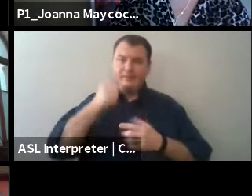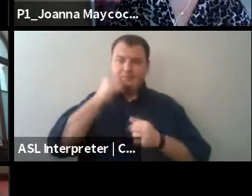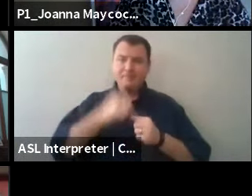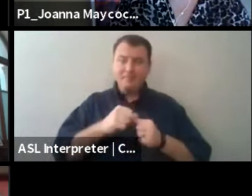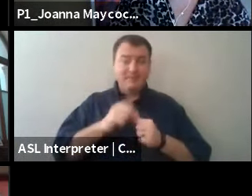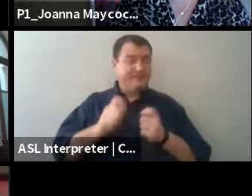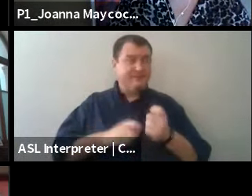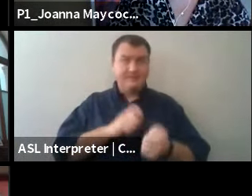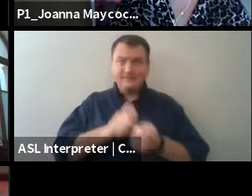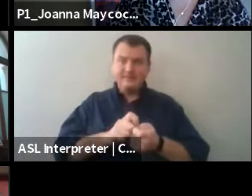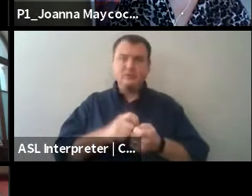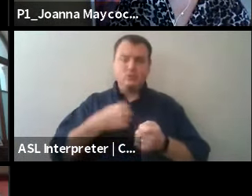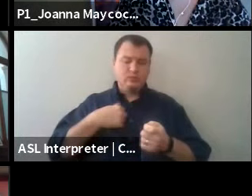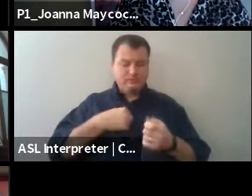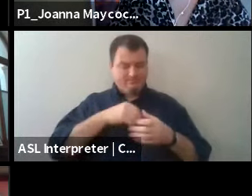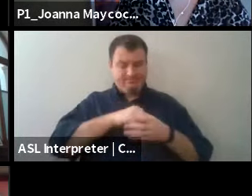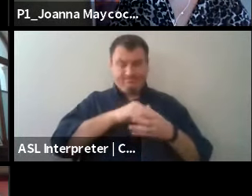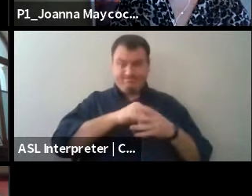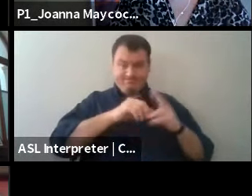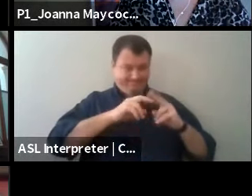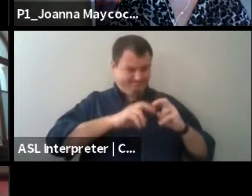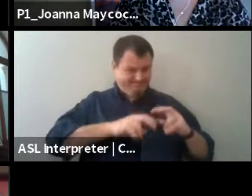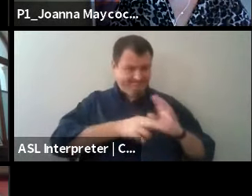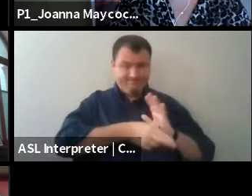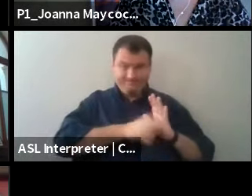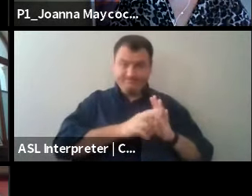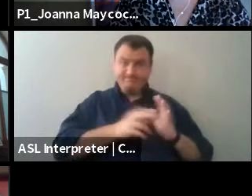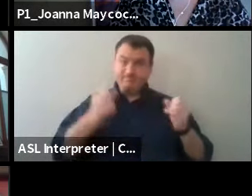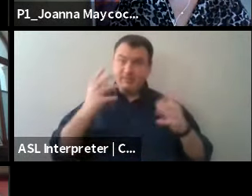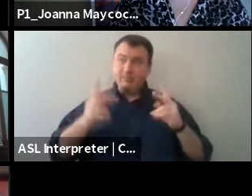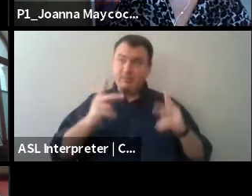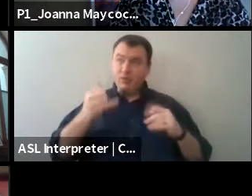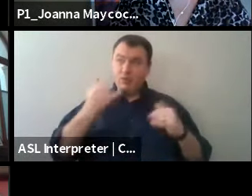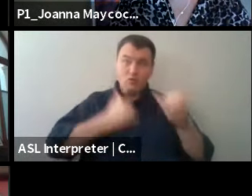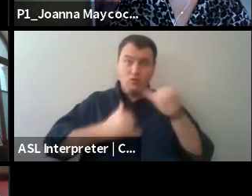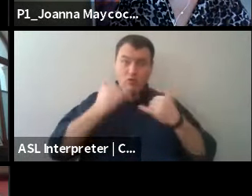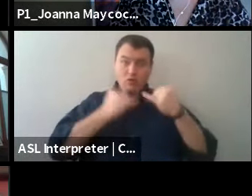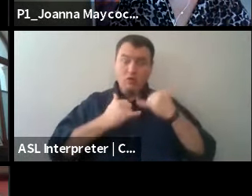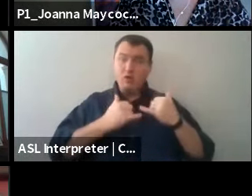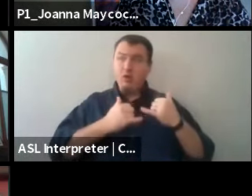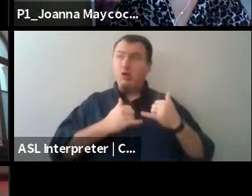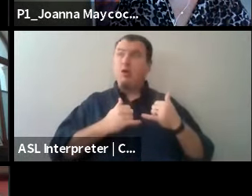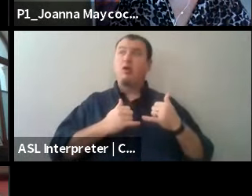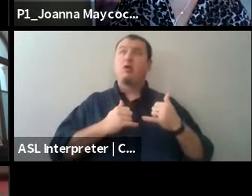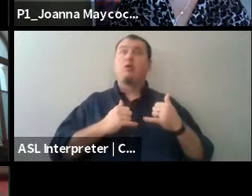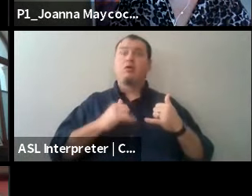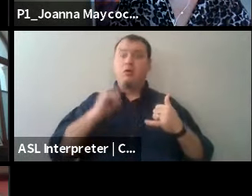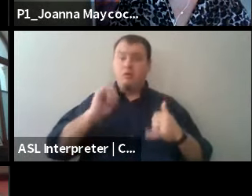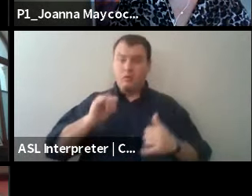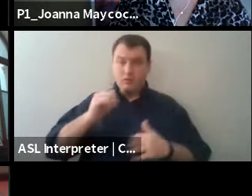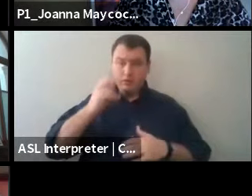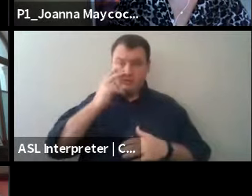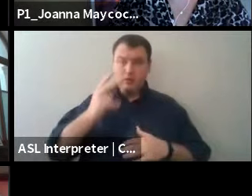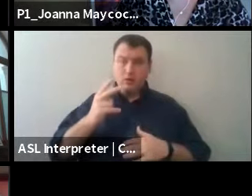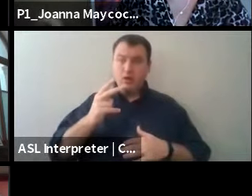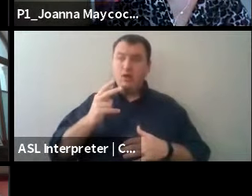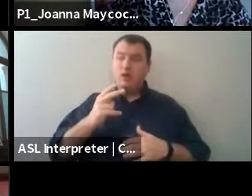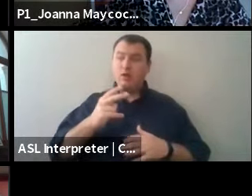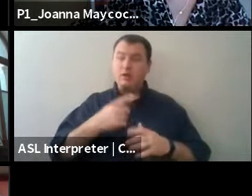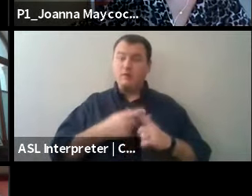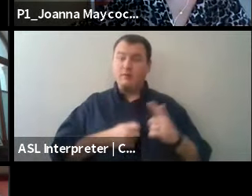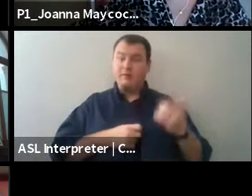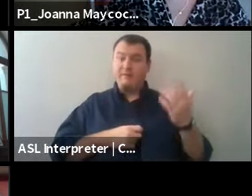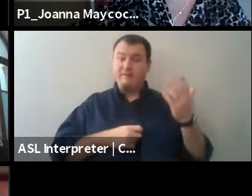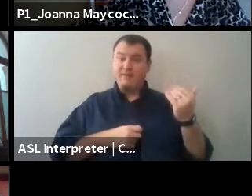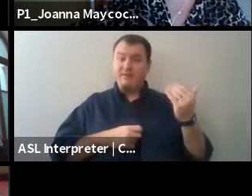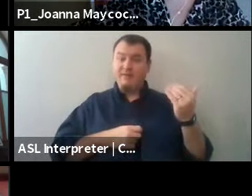we internally reviewed that the number of calls which were coming on our hotline, and we saw that they have dropped down from 15 to